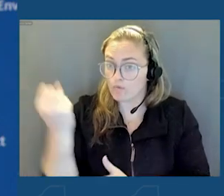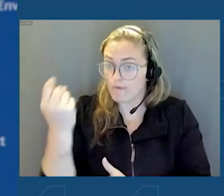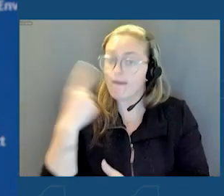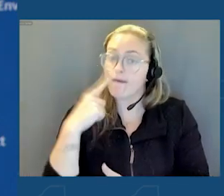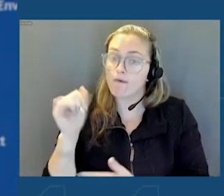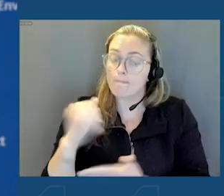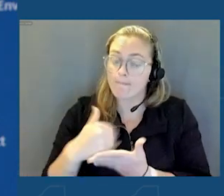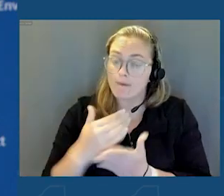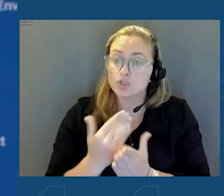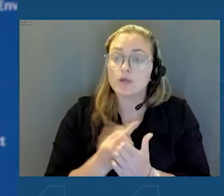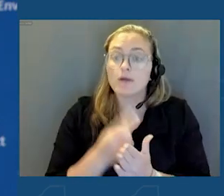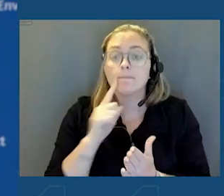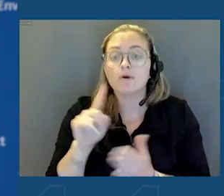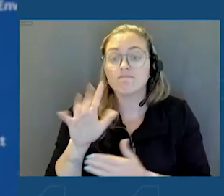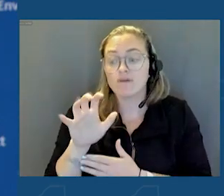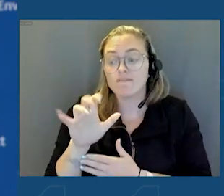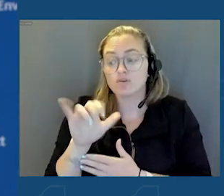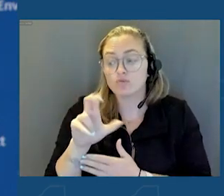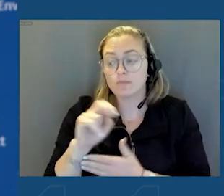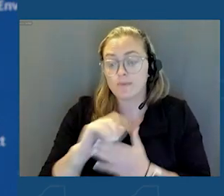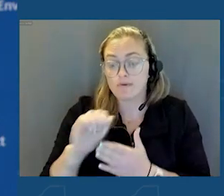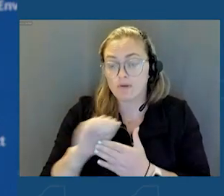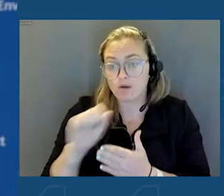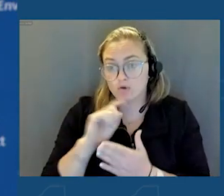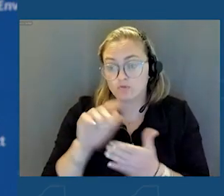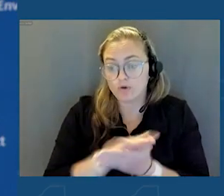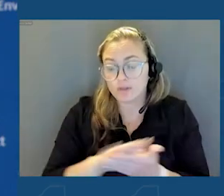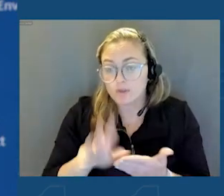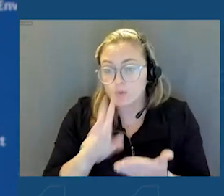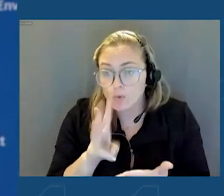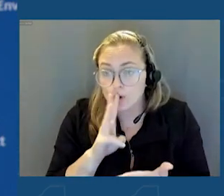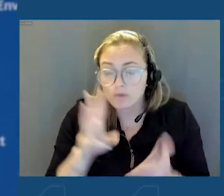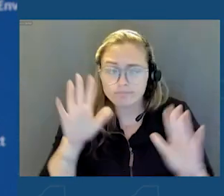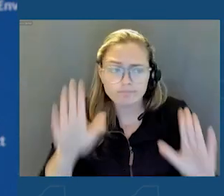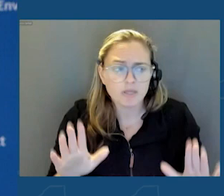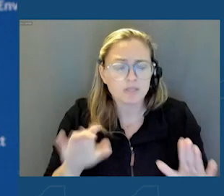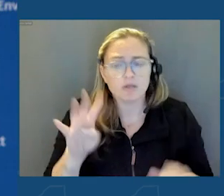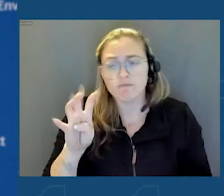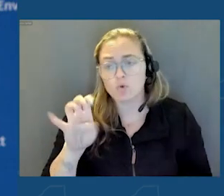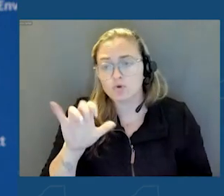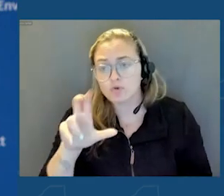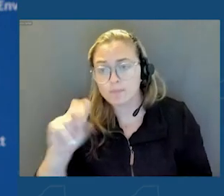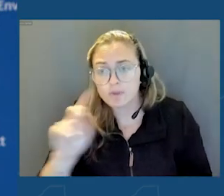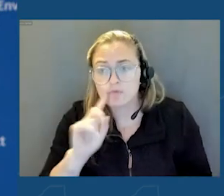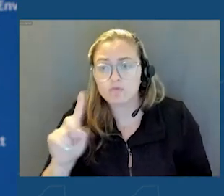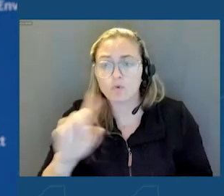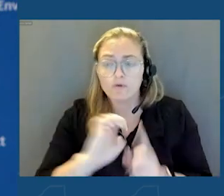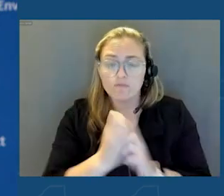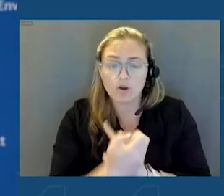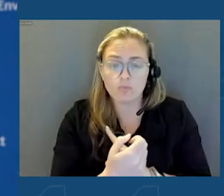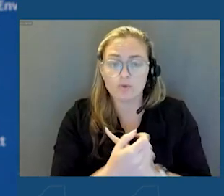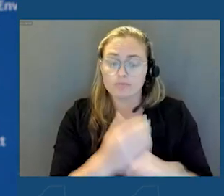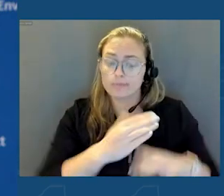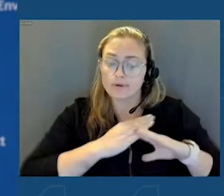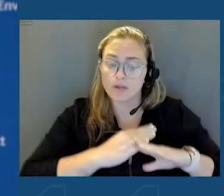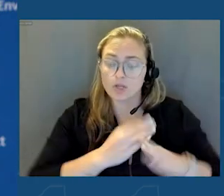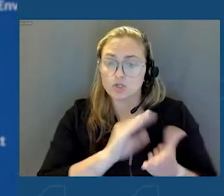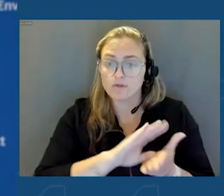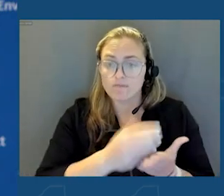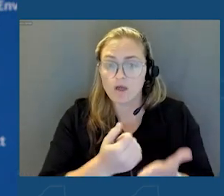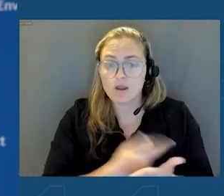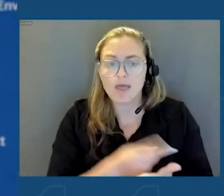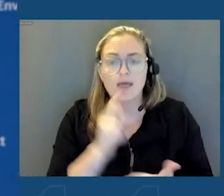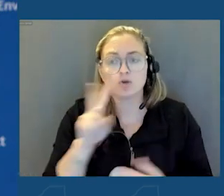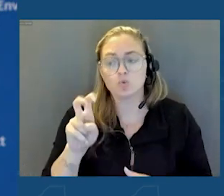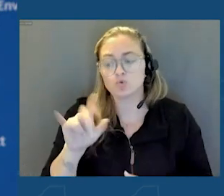million for clean water infrastructure, magnificent. $400 million for the Environmental Protection Fund, and over $200 million